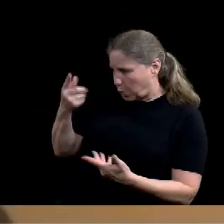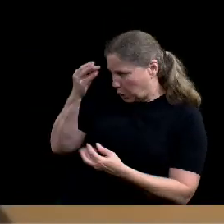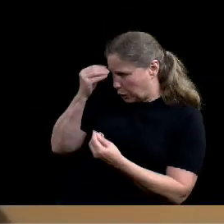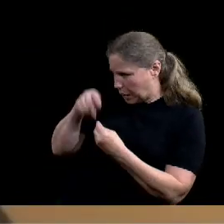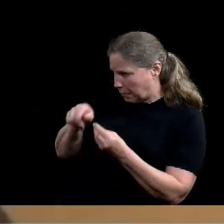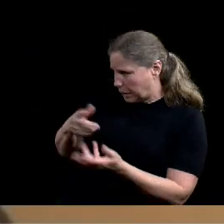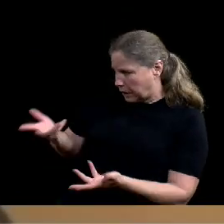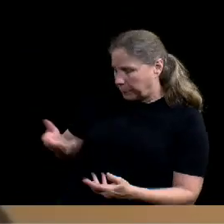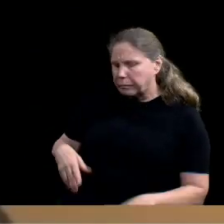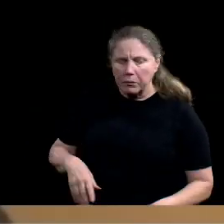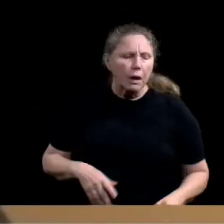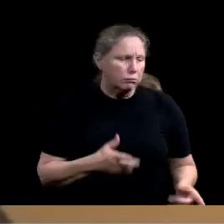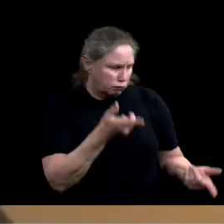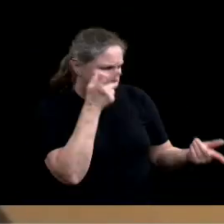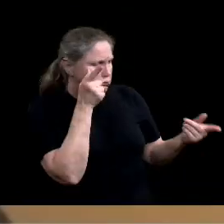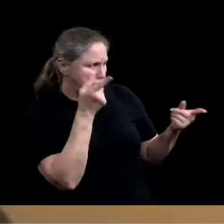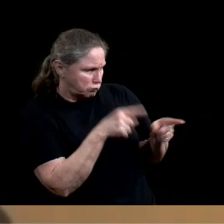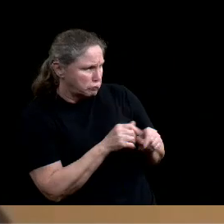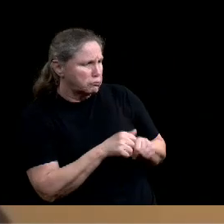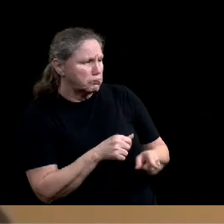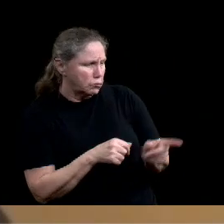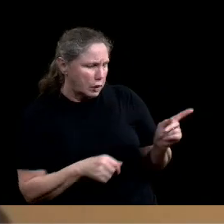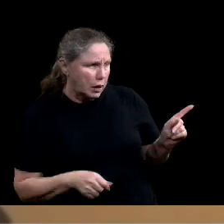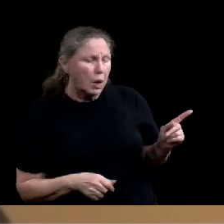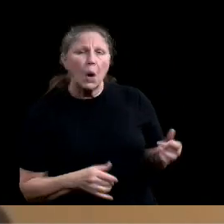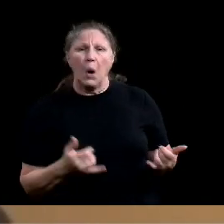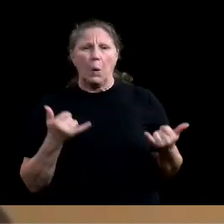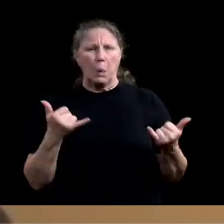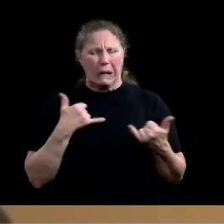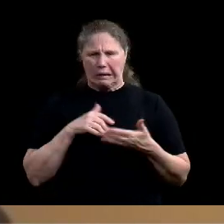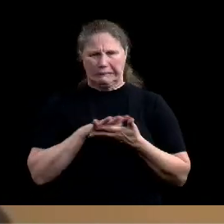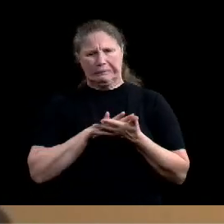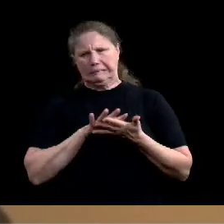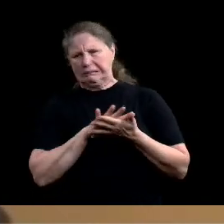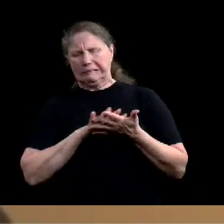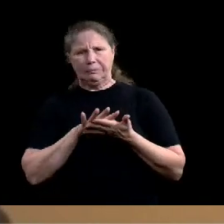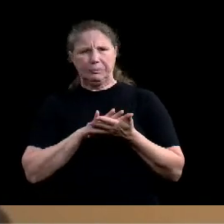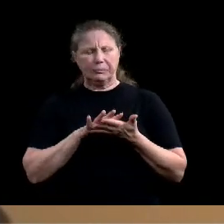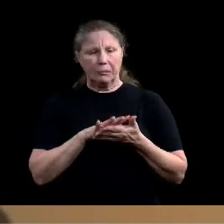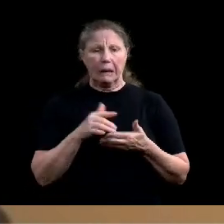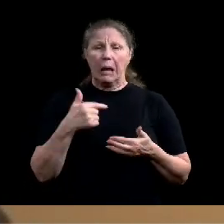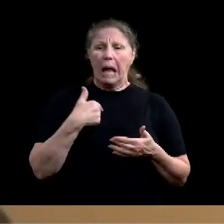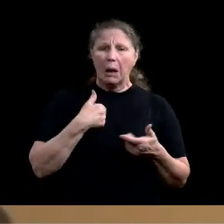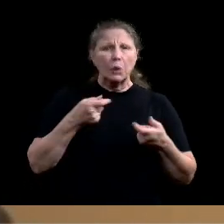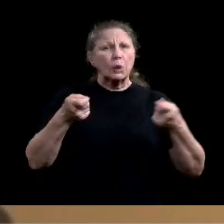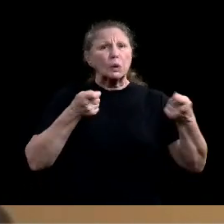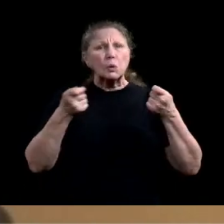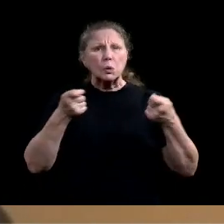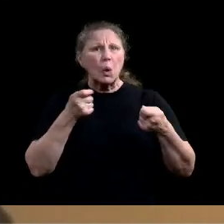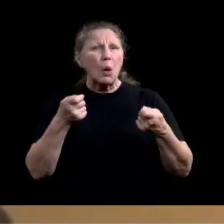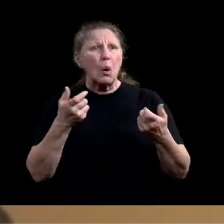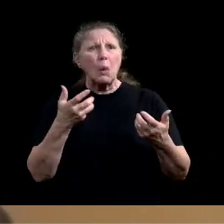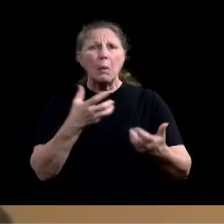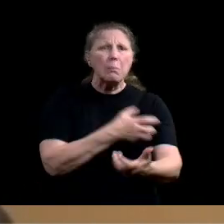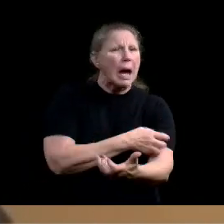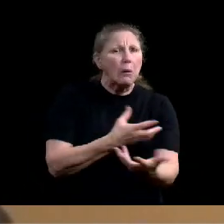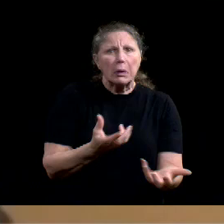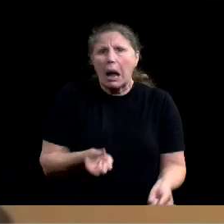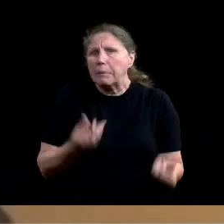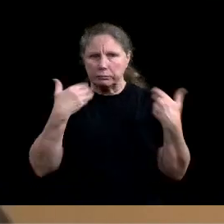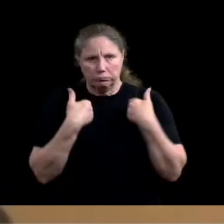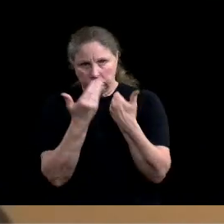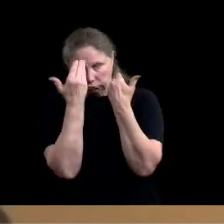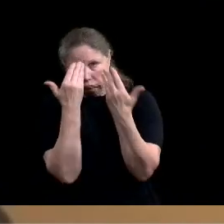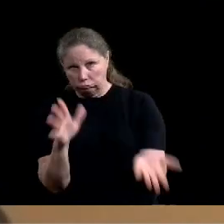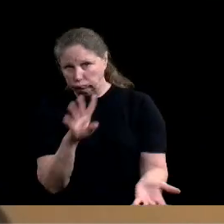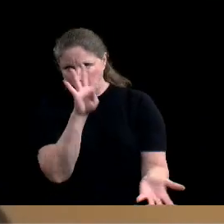right now how much local control we will have as we move into this easing. But I was very pleased to